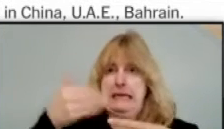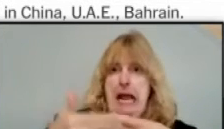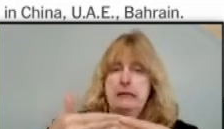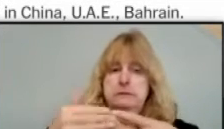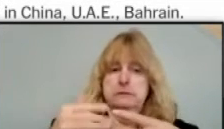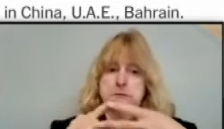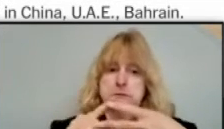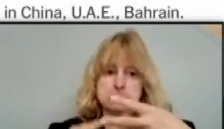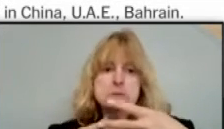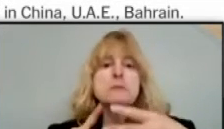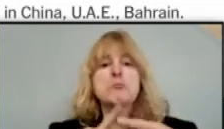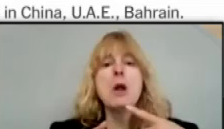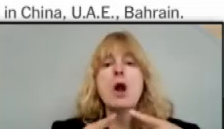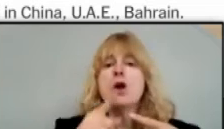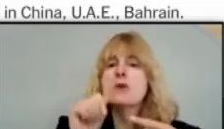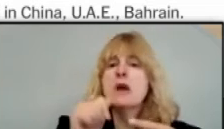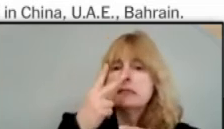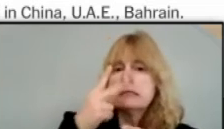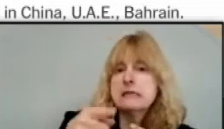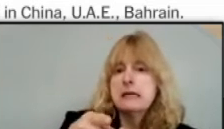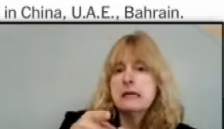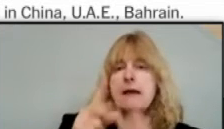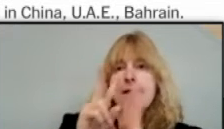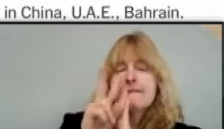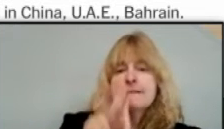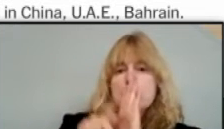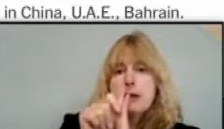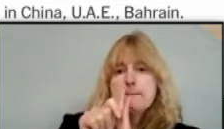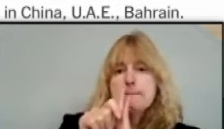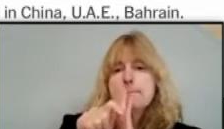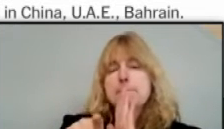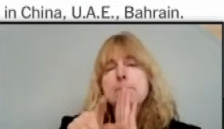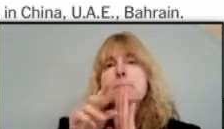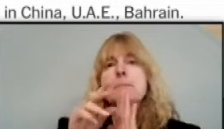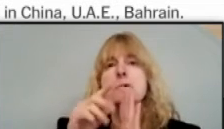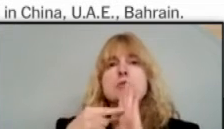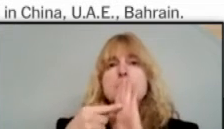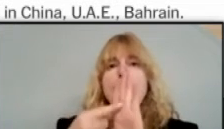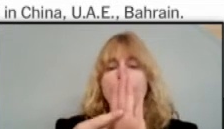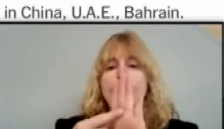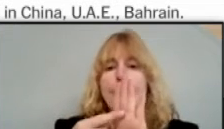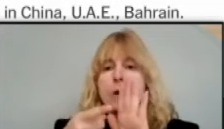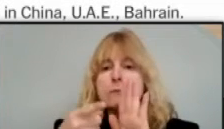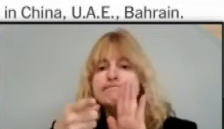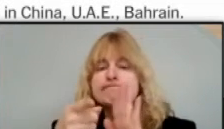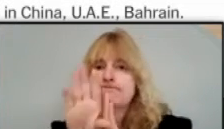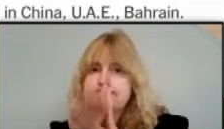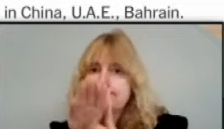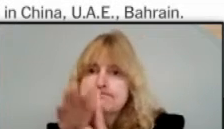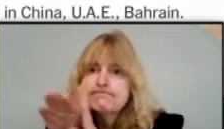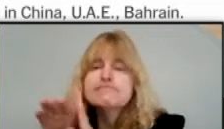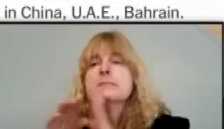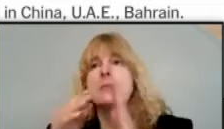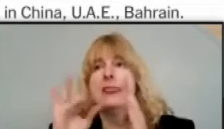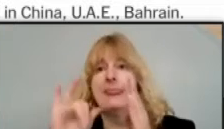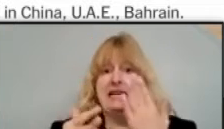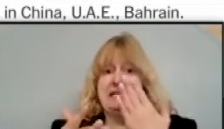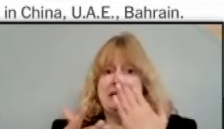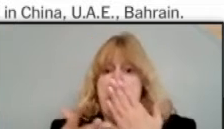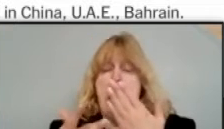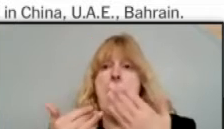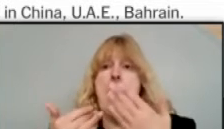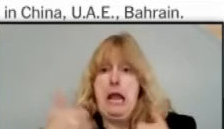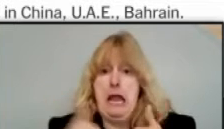RNA vaccines, what the process is. This is using technologies that have been around. They were just now applied to the